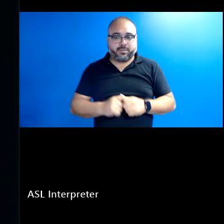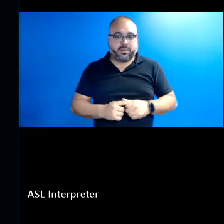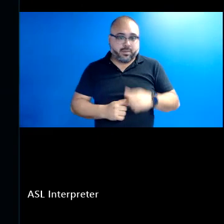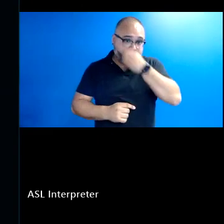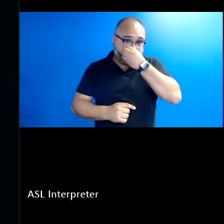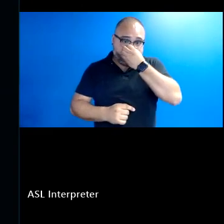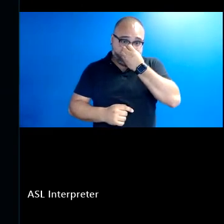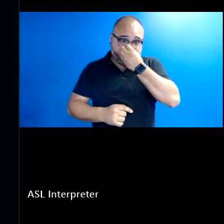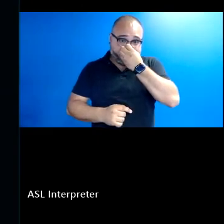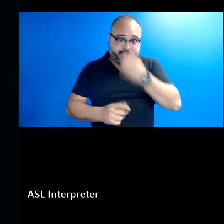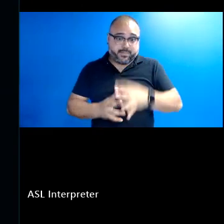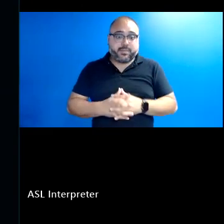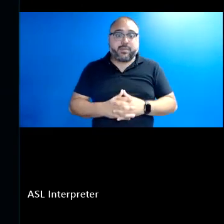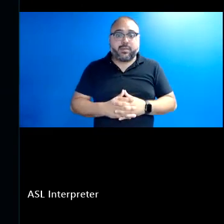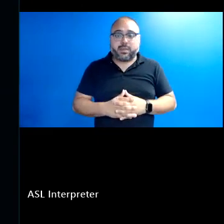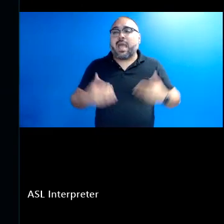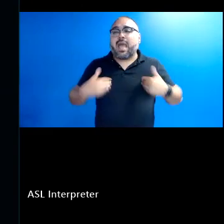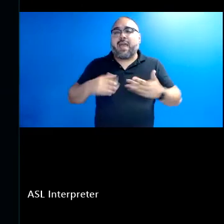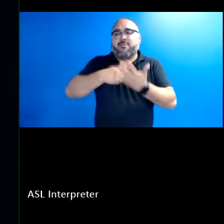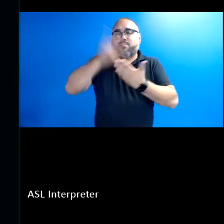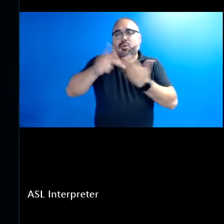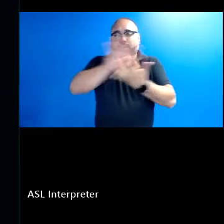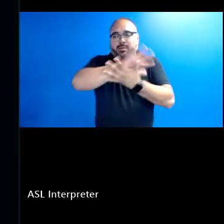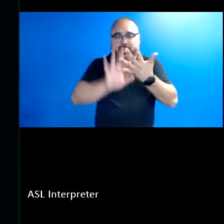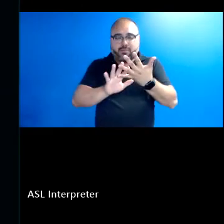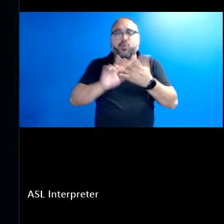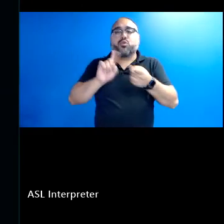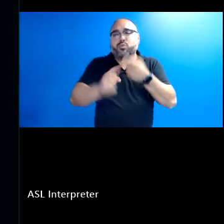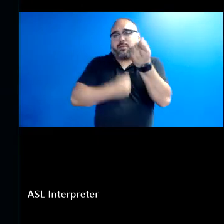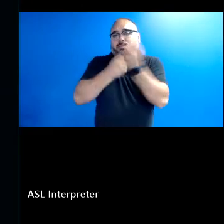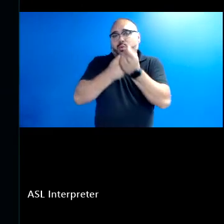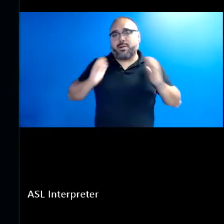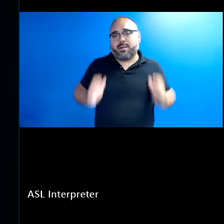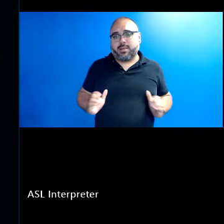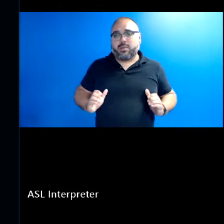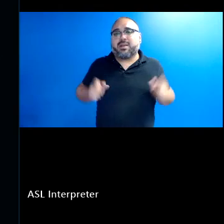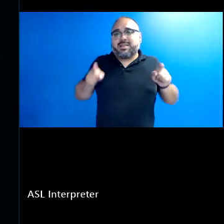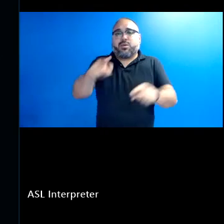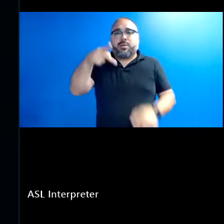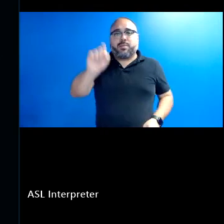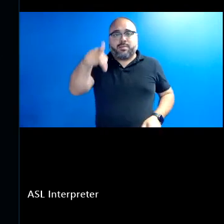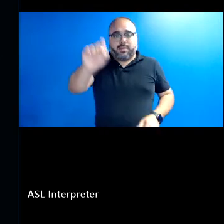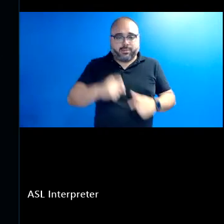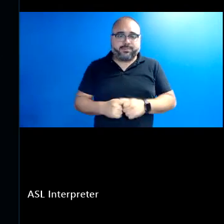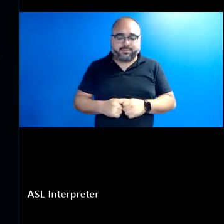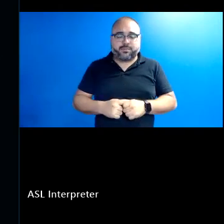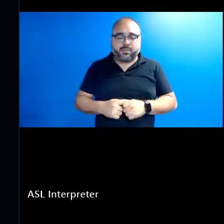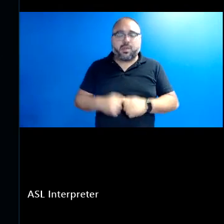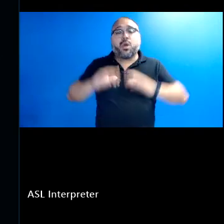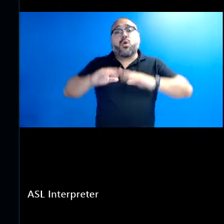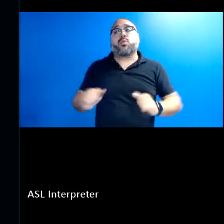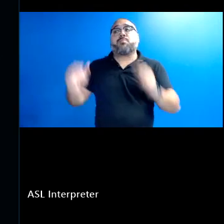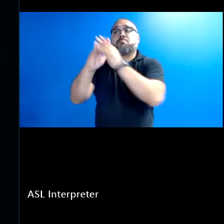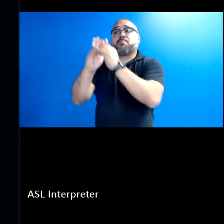Okay. We have several programs and resources to support customers during PSPS. We open community resource